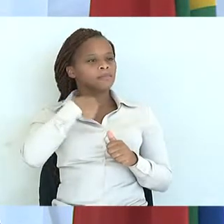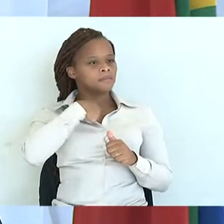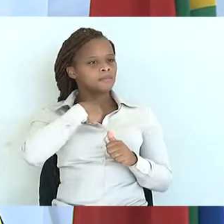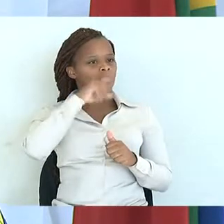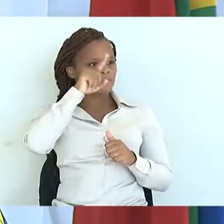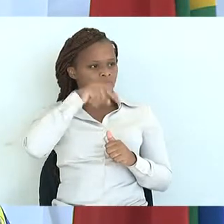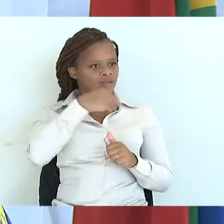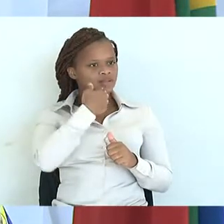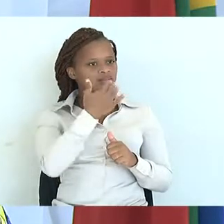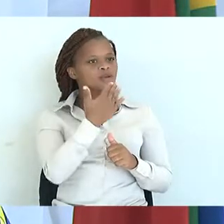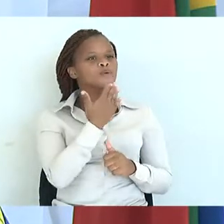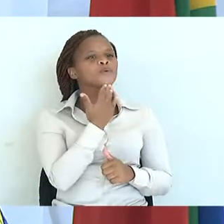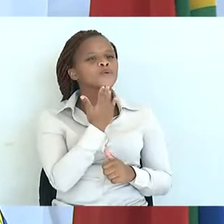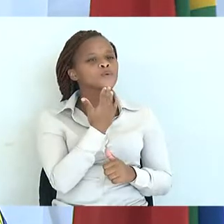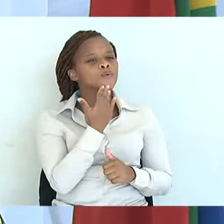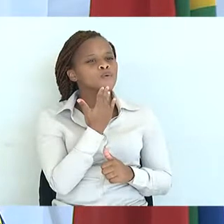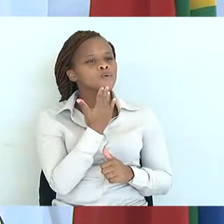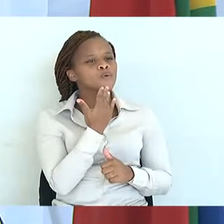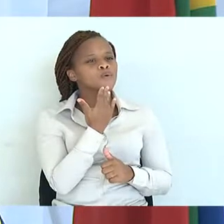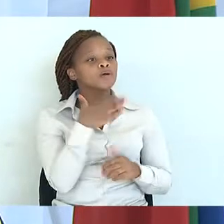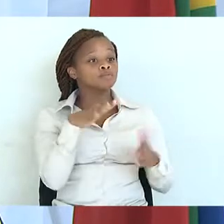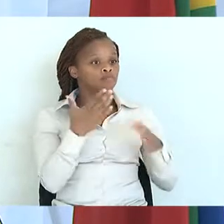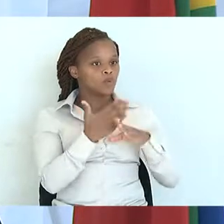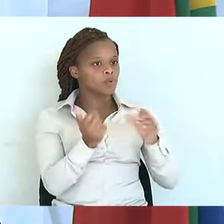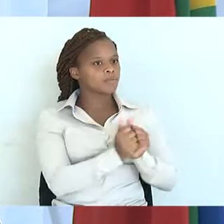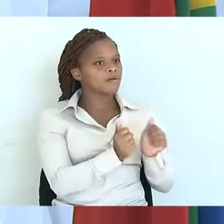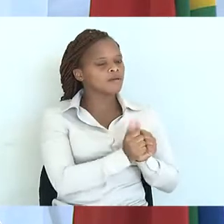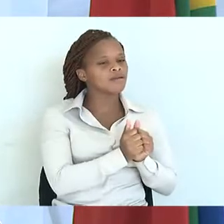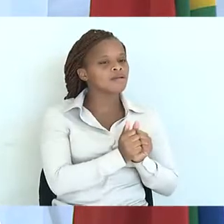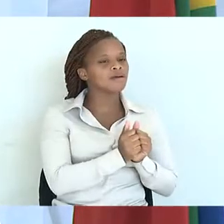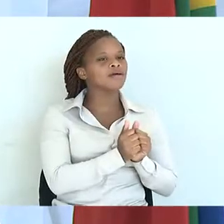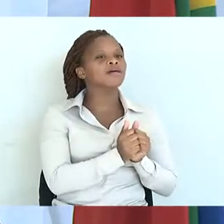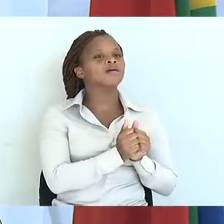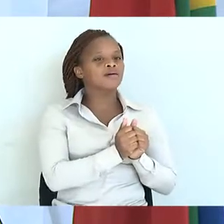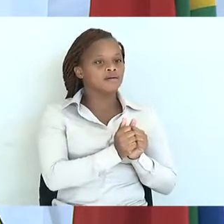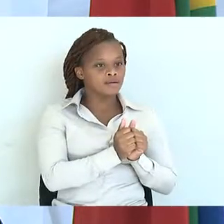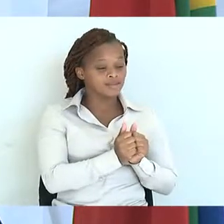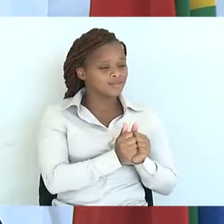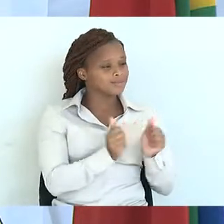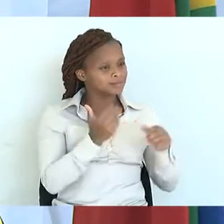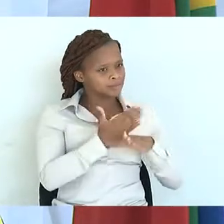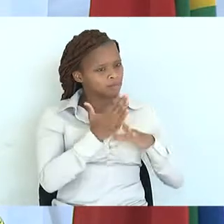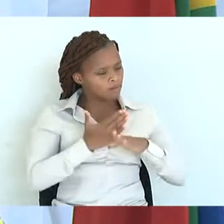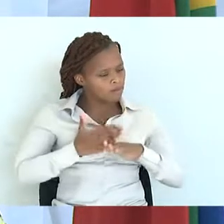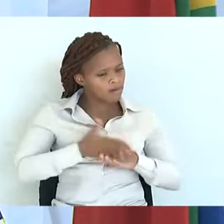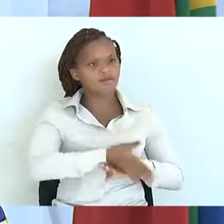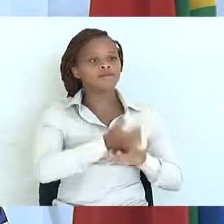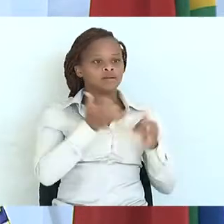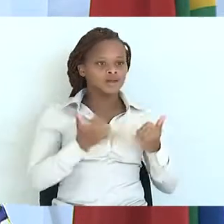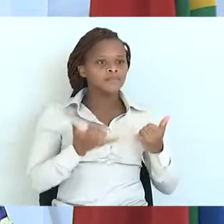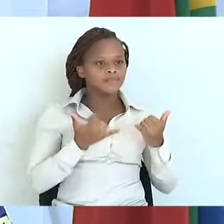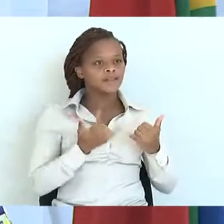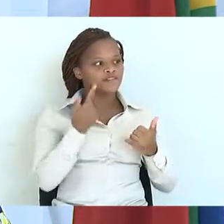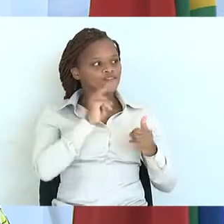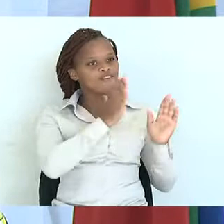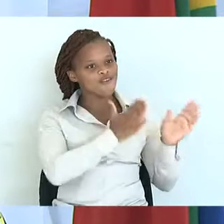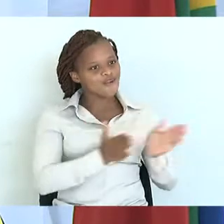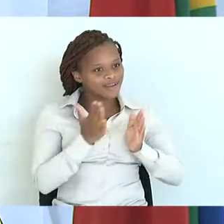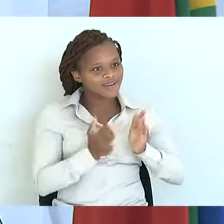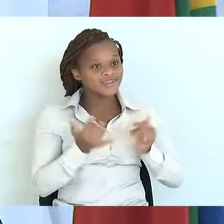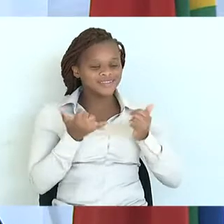thank the colleagues that worked very hard in organizing